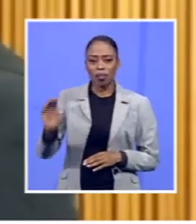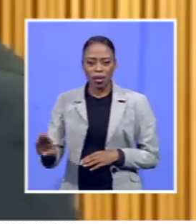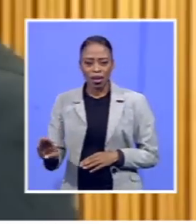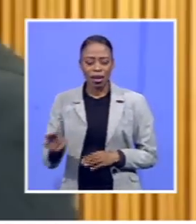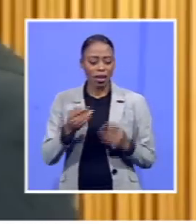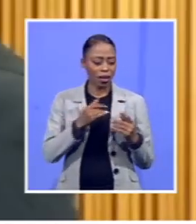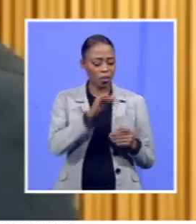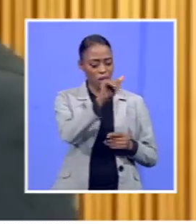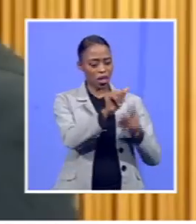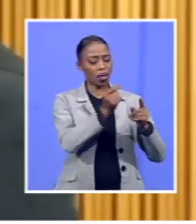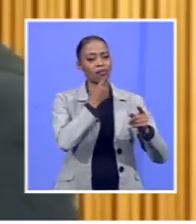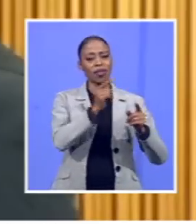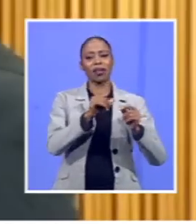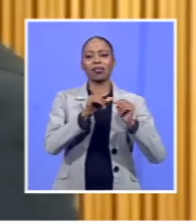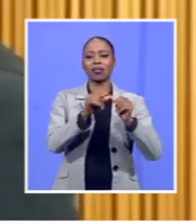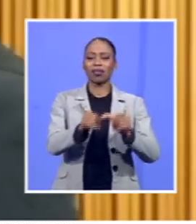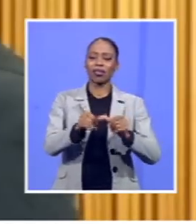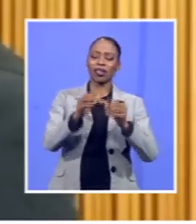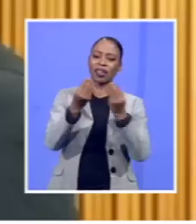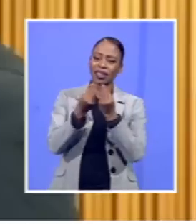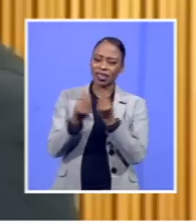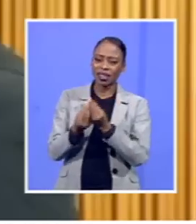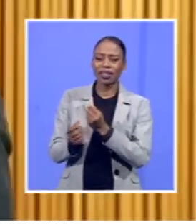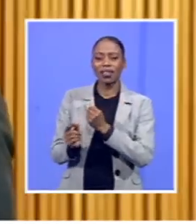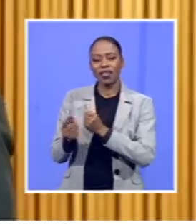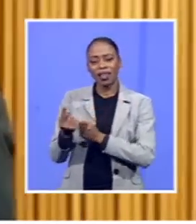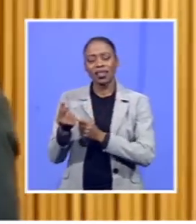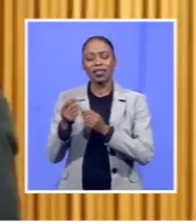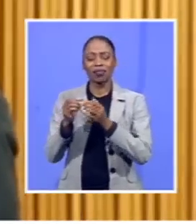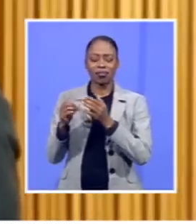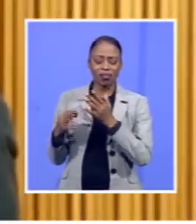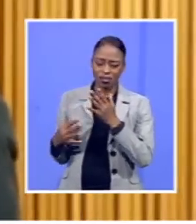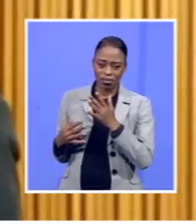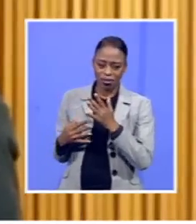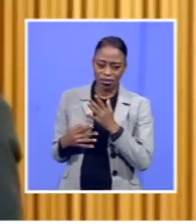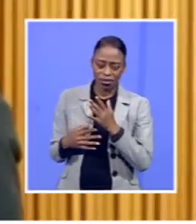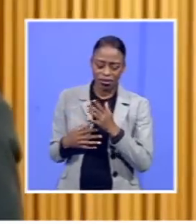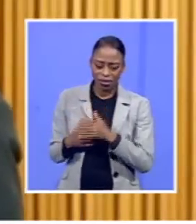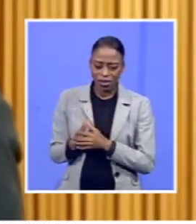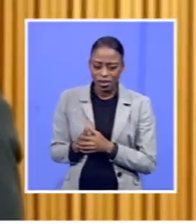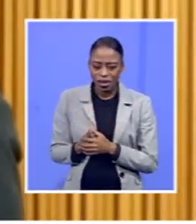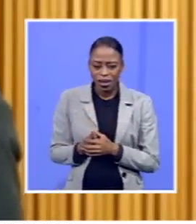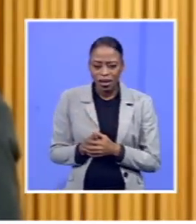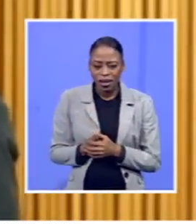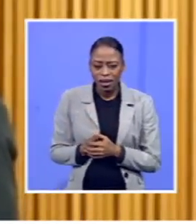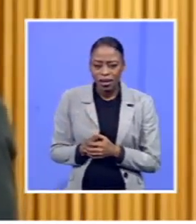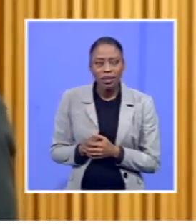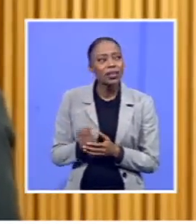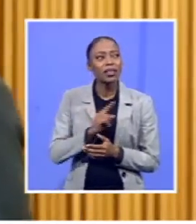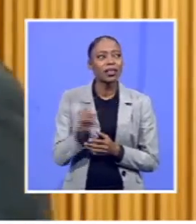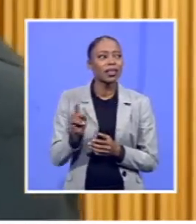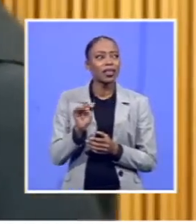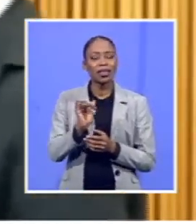that commencement and facing myself evidence leaders. Yes, I'm coming to that. So that is not what it